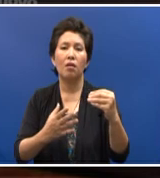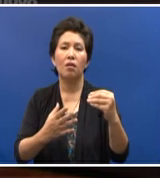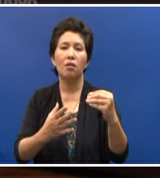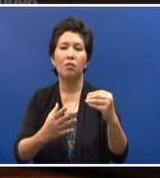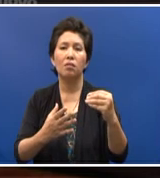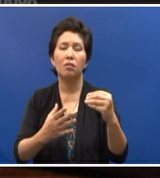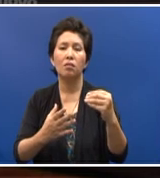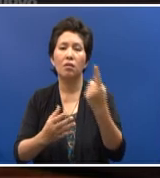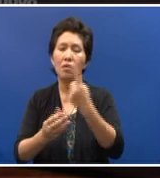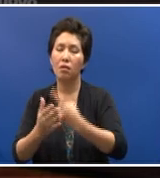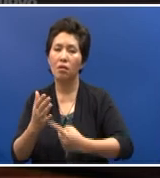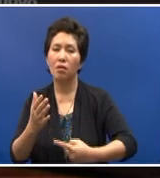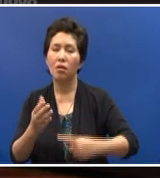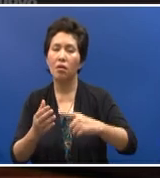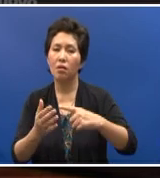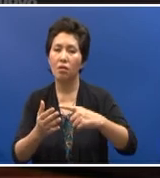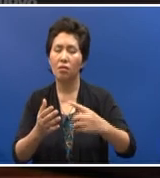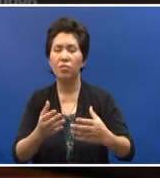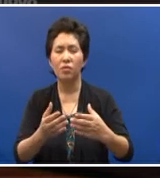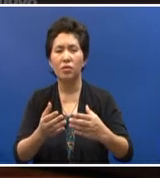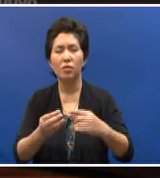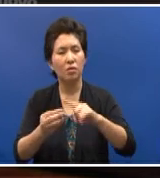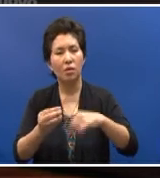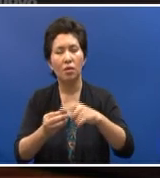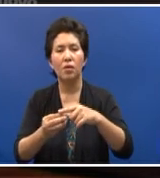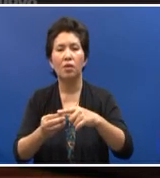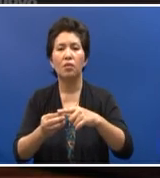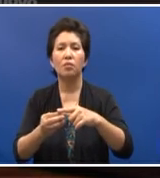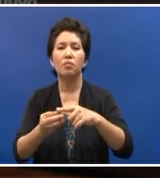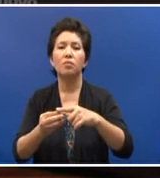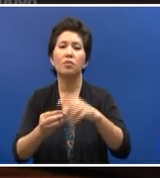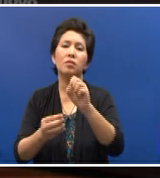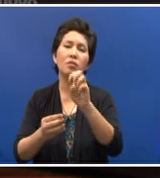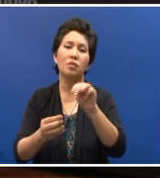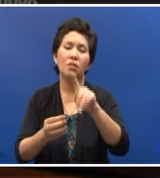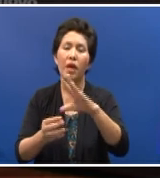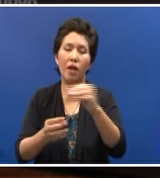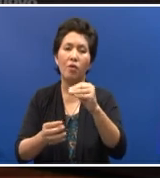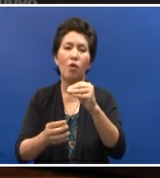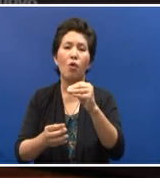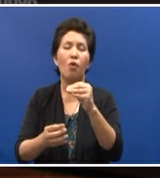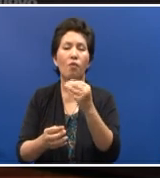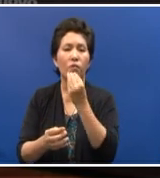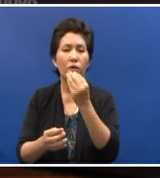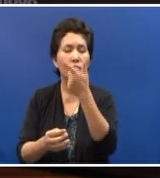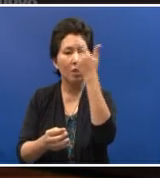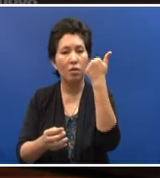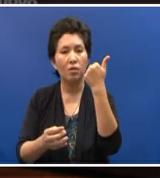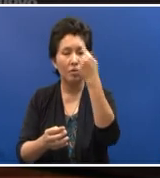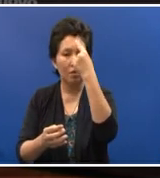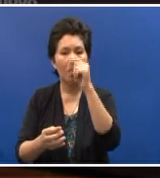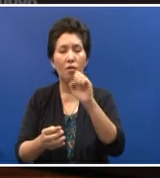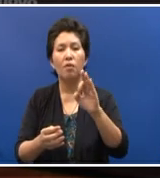in these basic needs, which cover food, shelter, okay, and clothes. Okay, for the purpose of